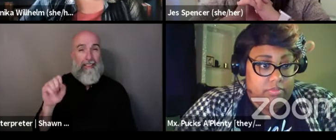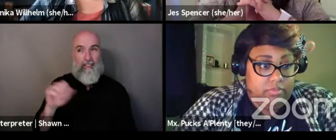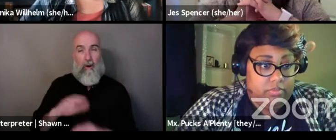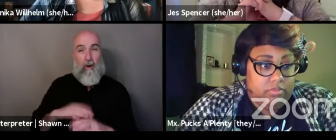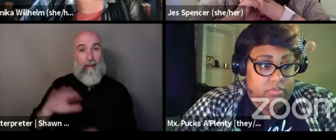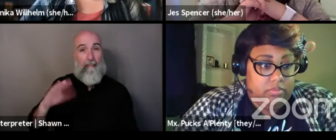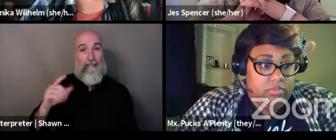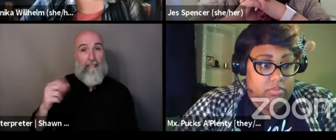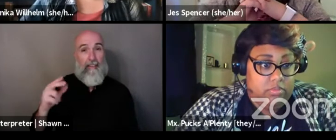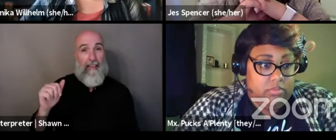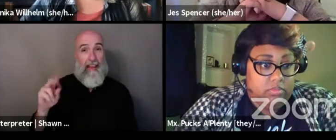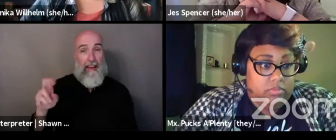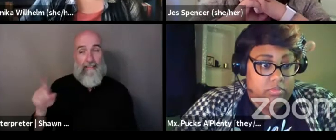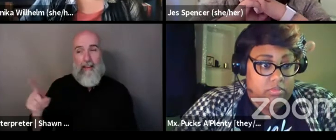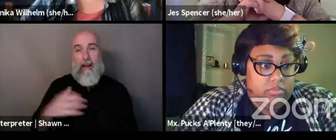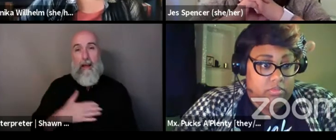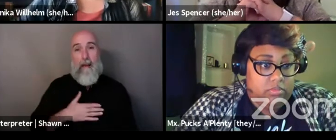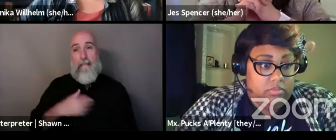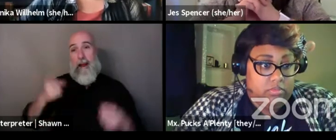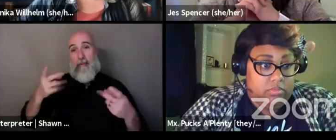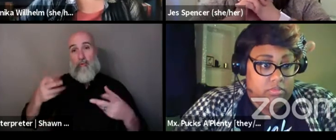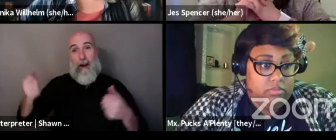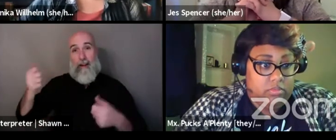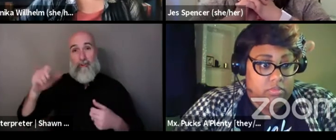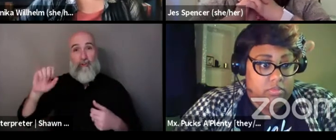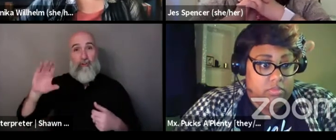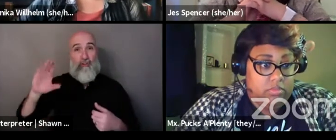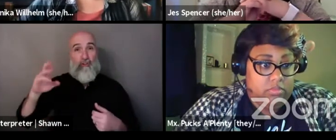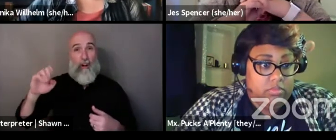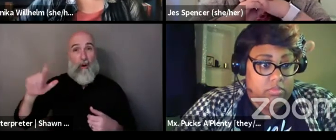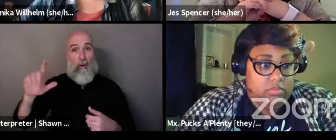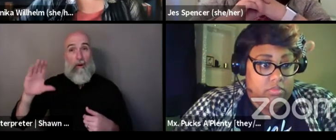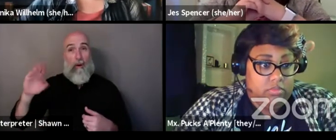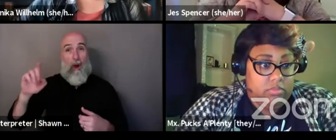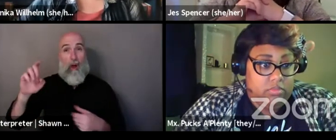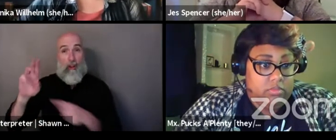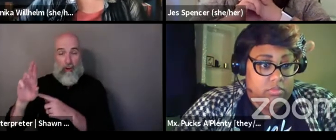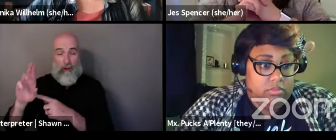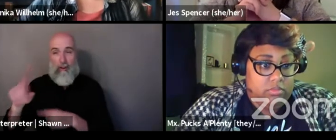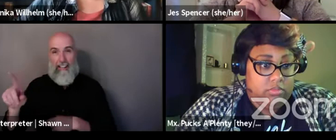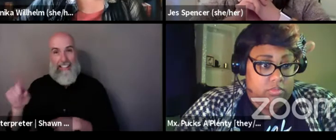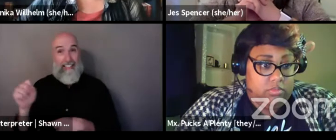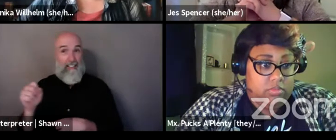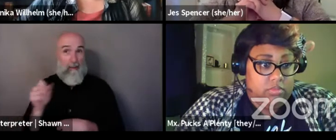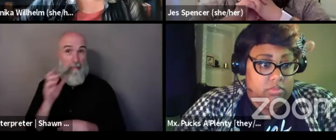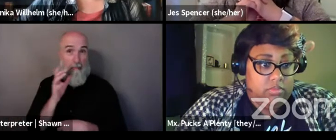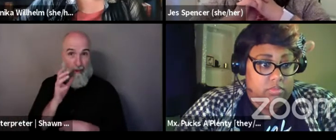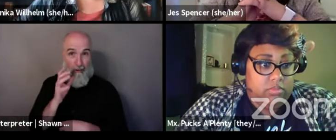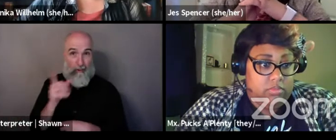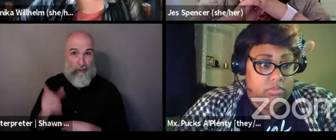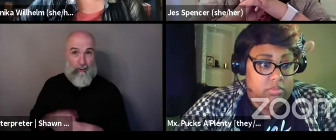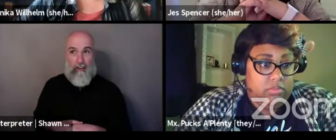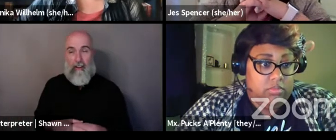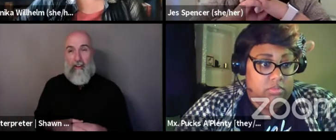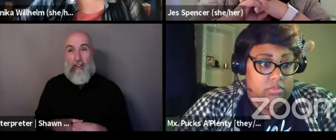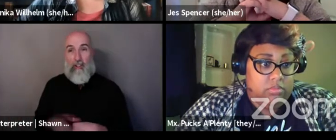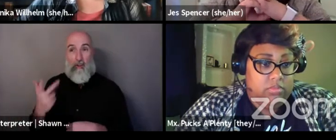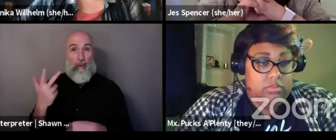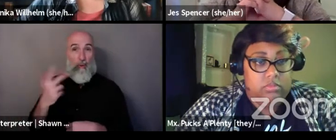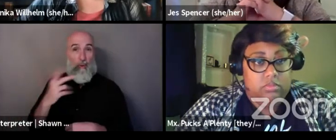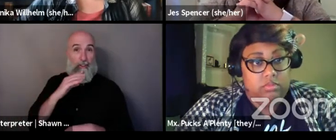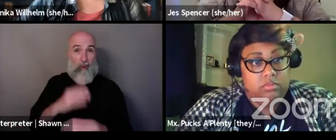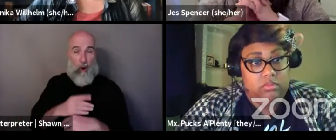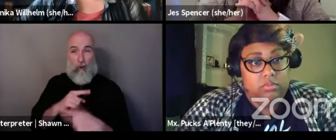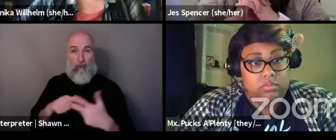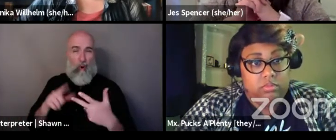And my director, Cheryl Collar, is a mother. Her kids, she has three daughters. They're all